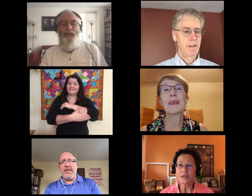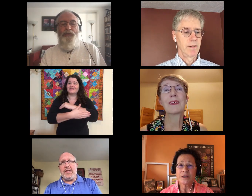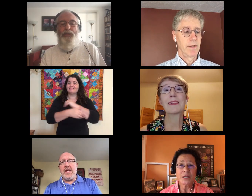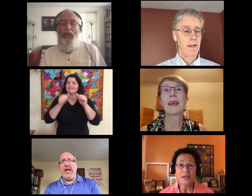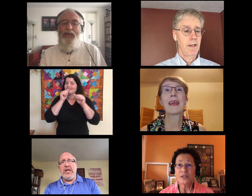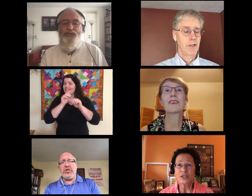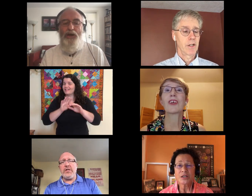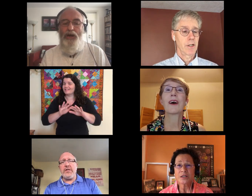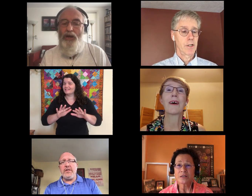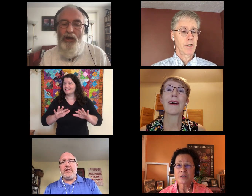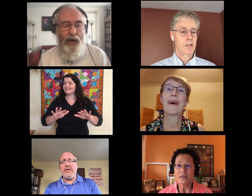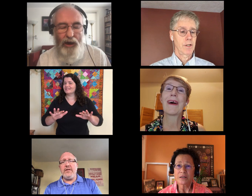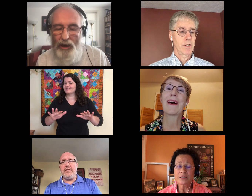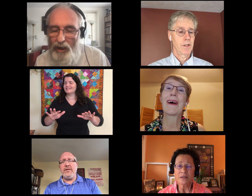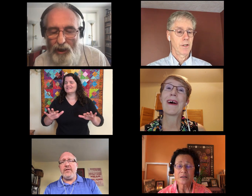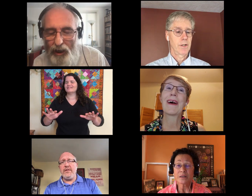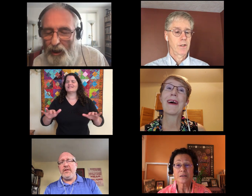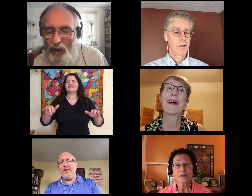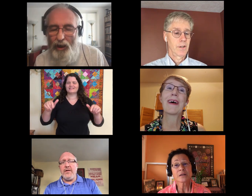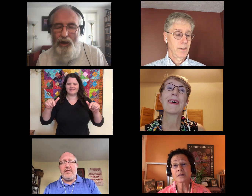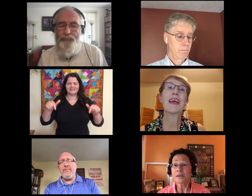Blessed be the nation.